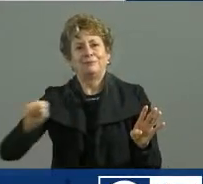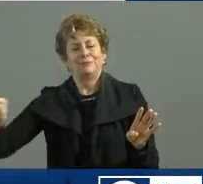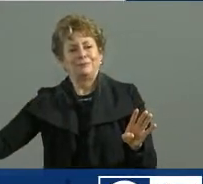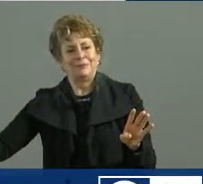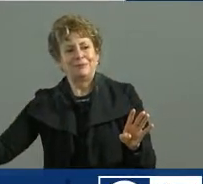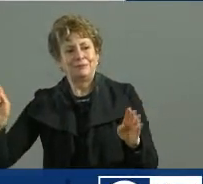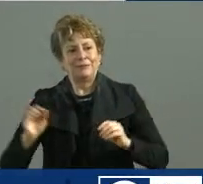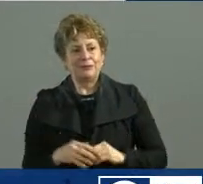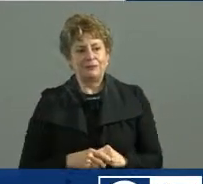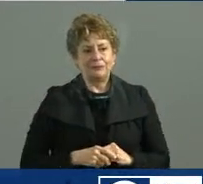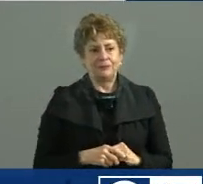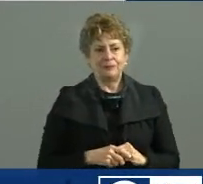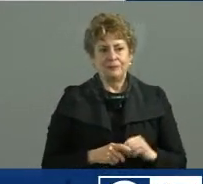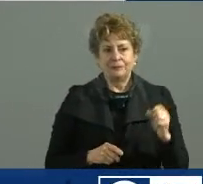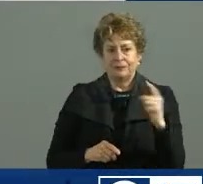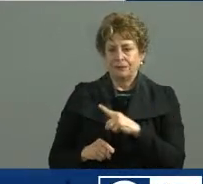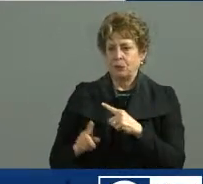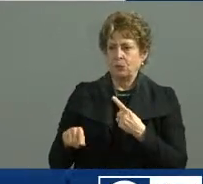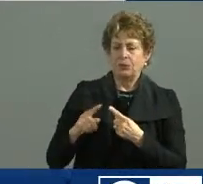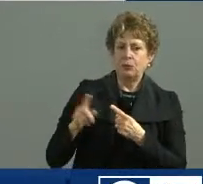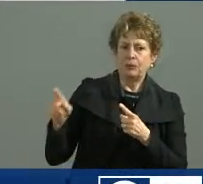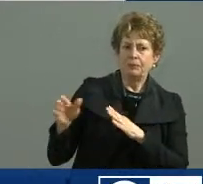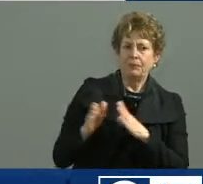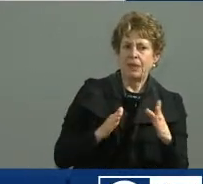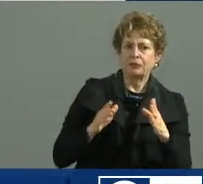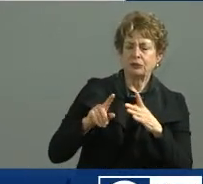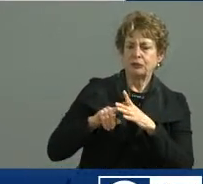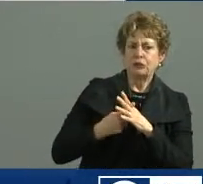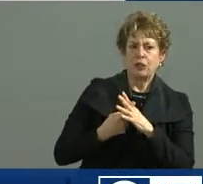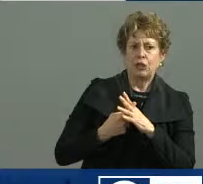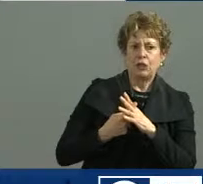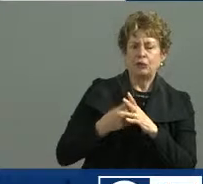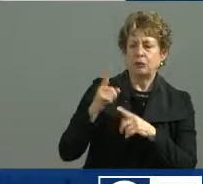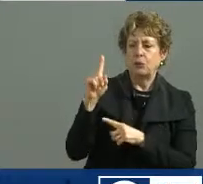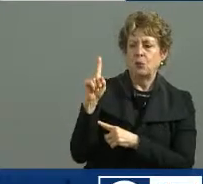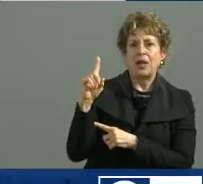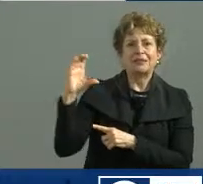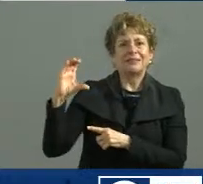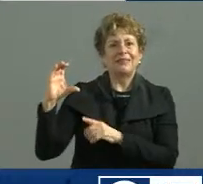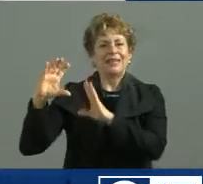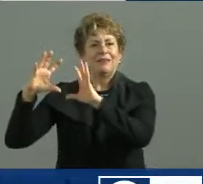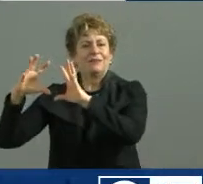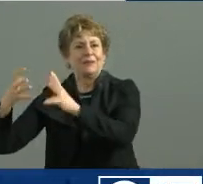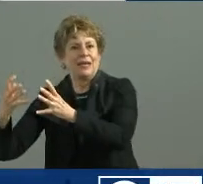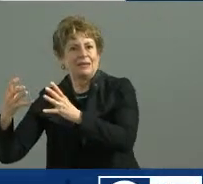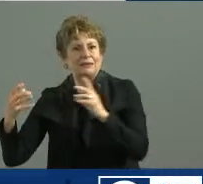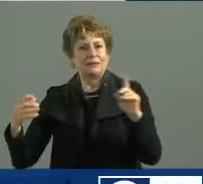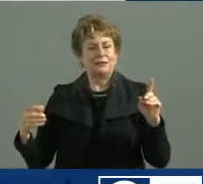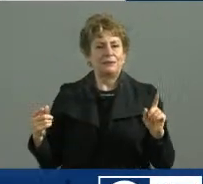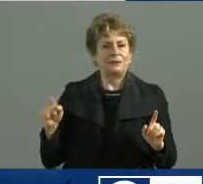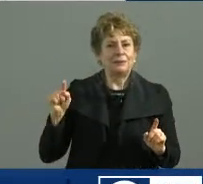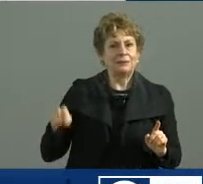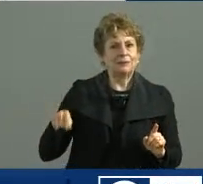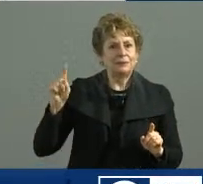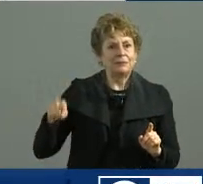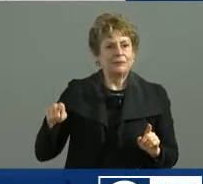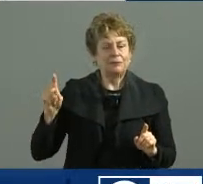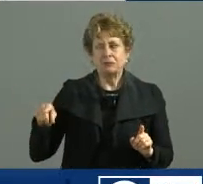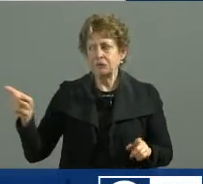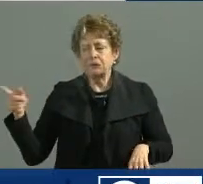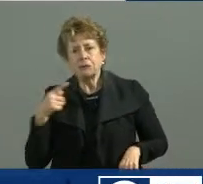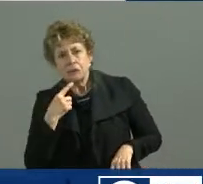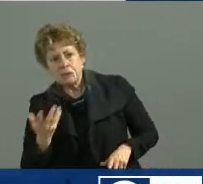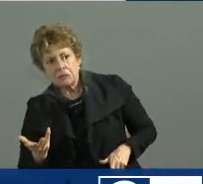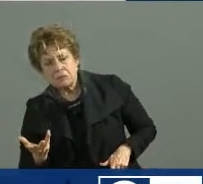general population, like people who don't fall into any of the prioritized groups? So right now, if I had to anticipate, I would